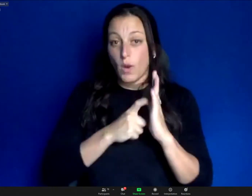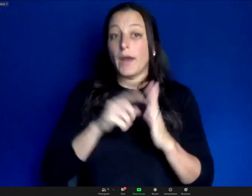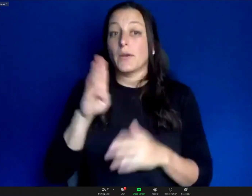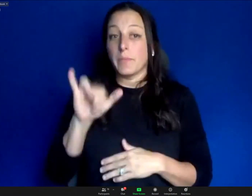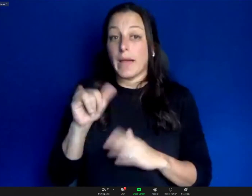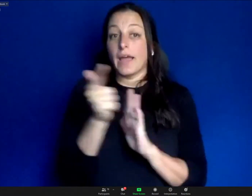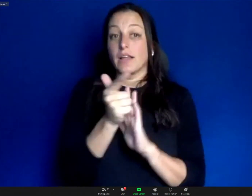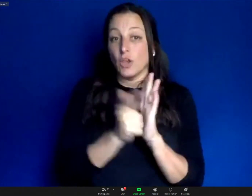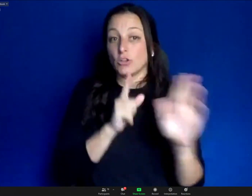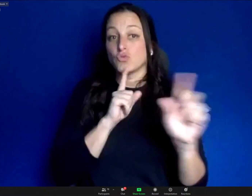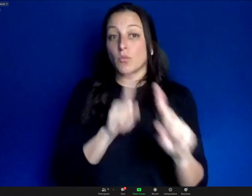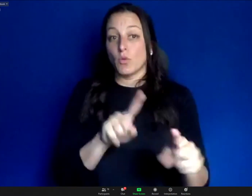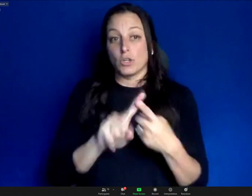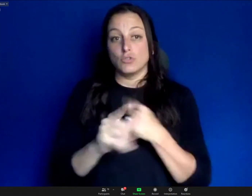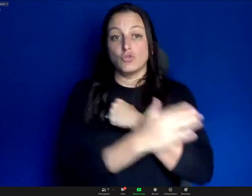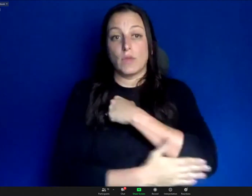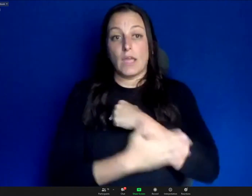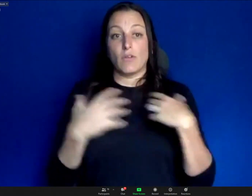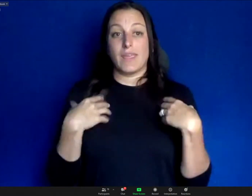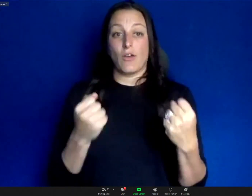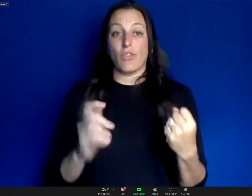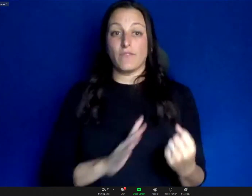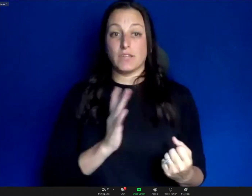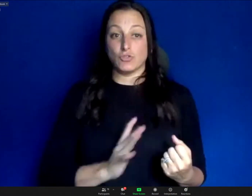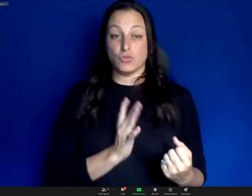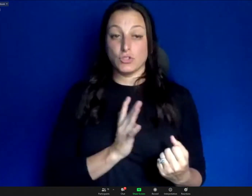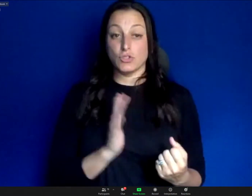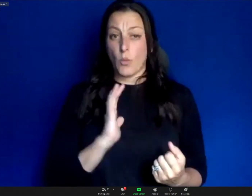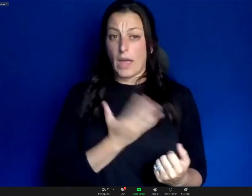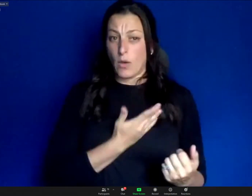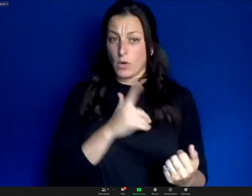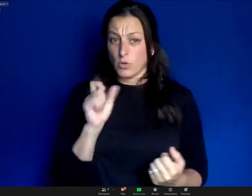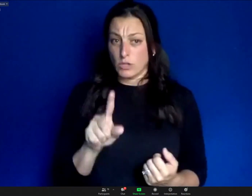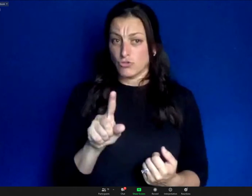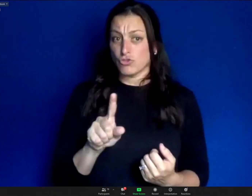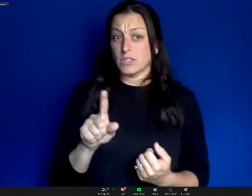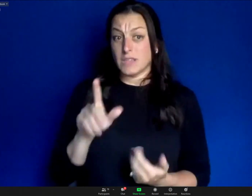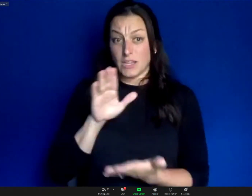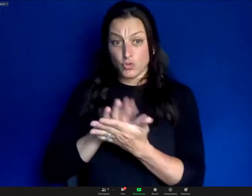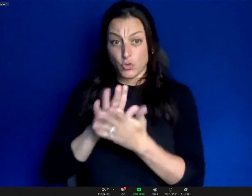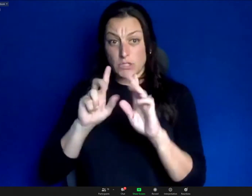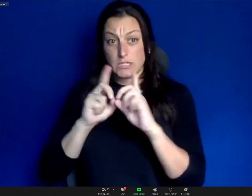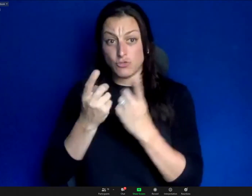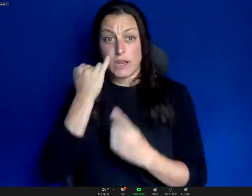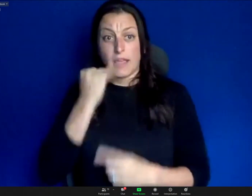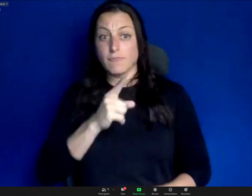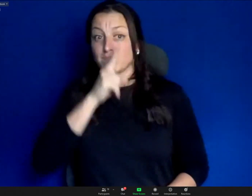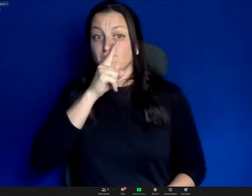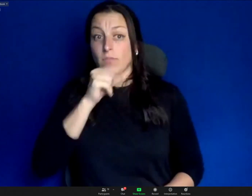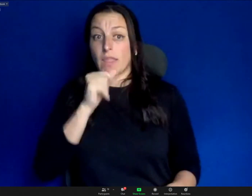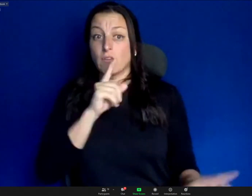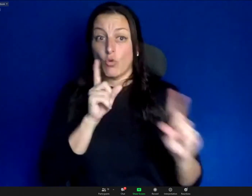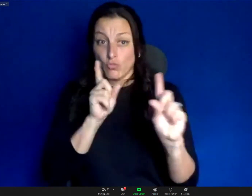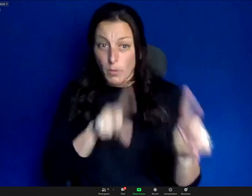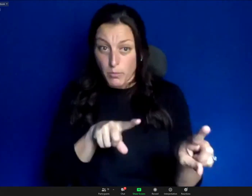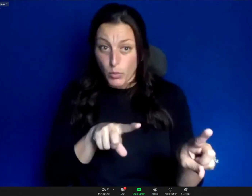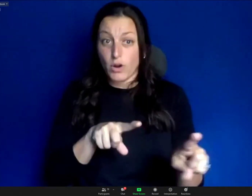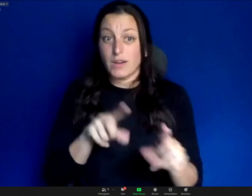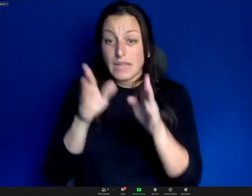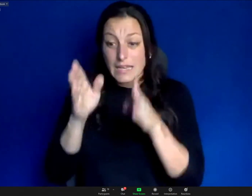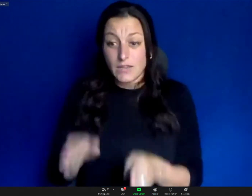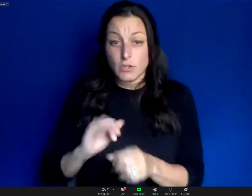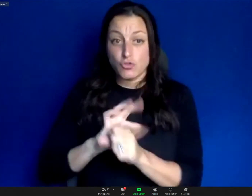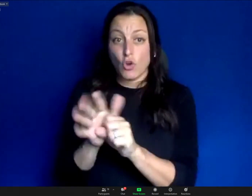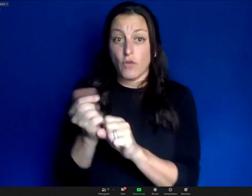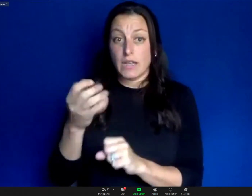county health officials. So our question is it unlawful for a school district to not report individual COVID-19 cases?